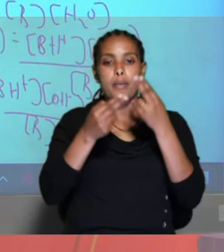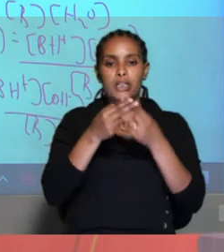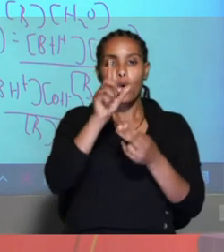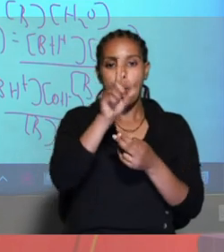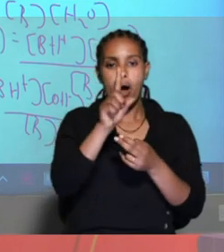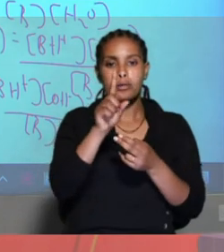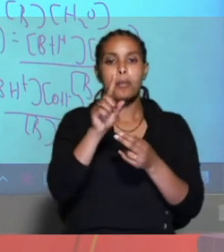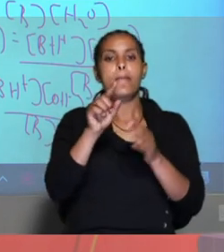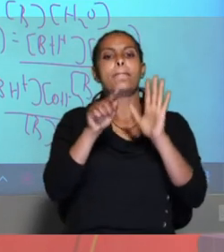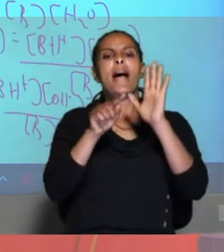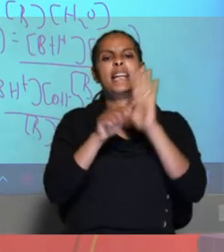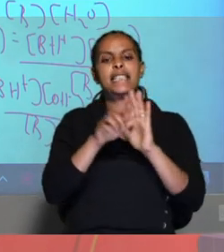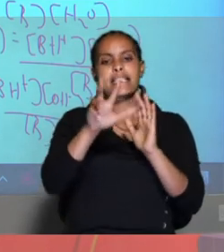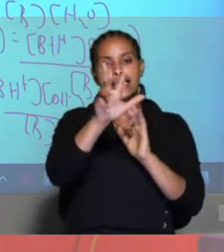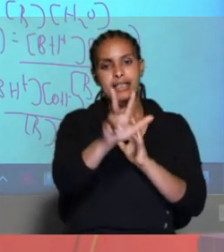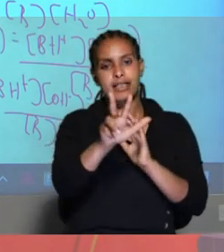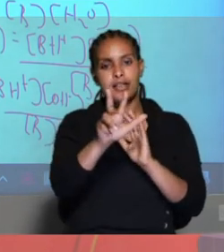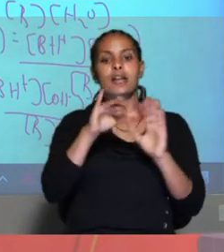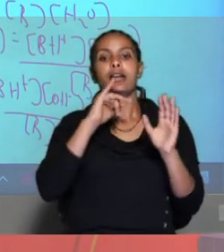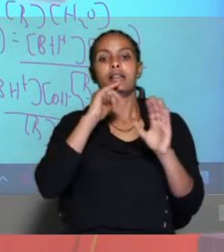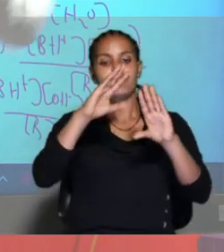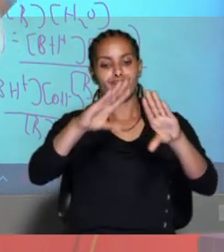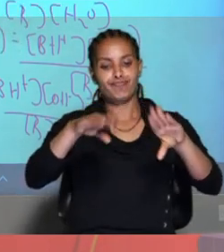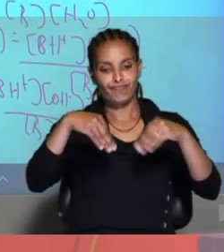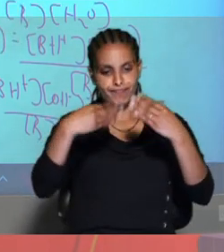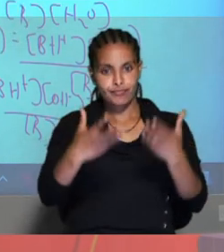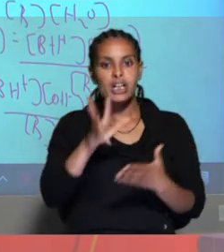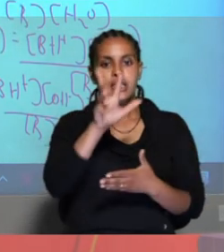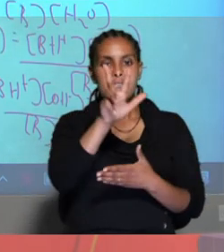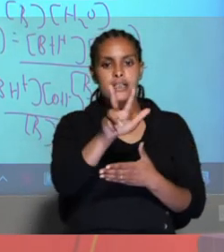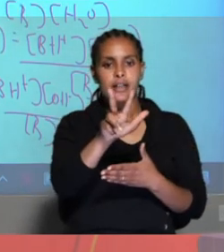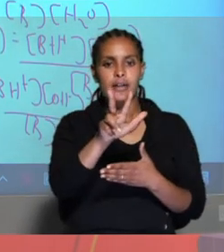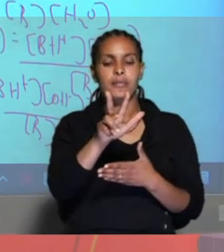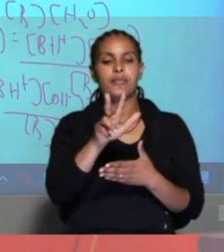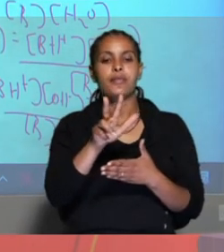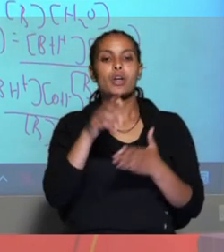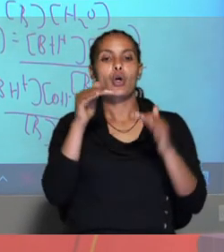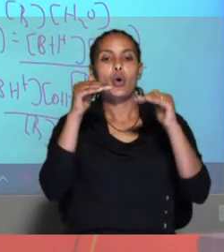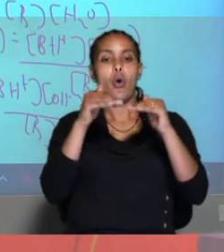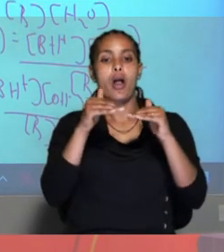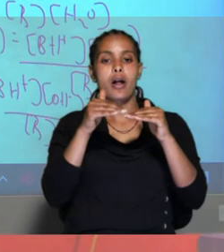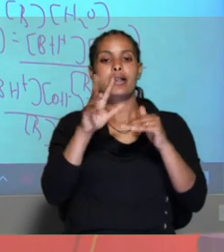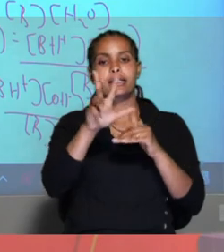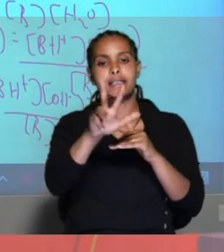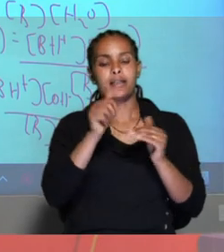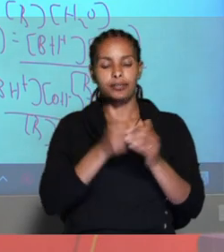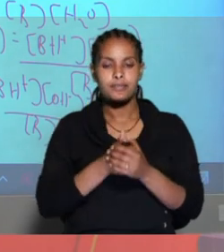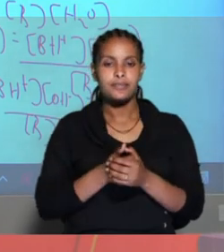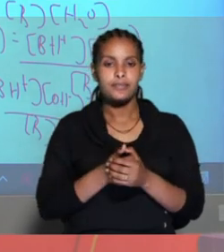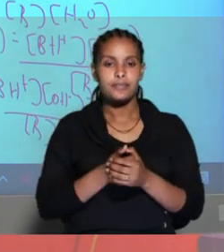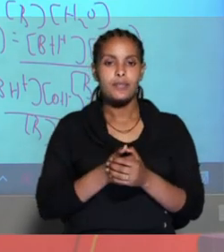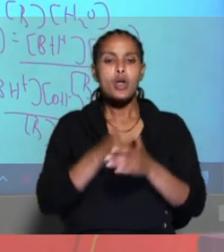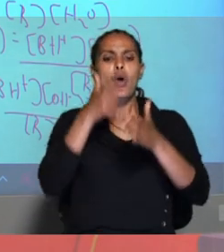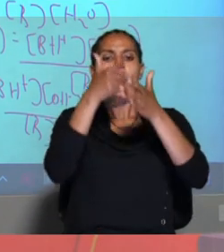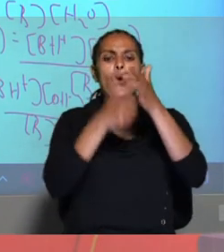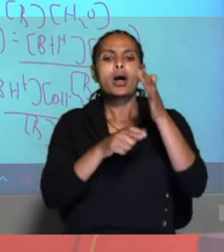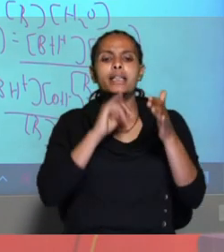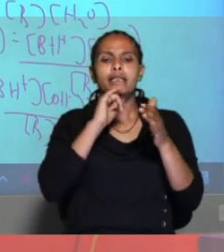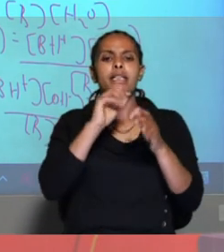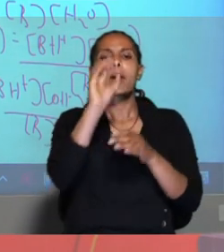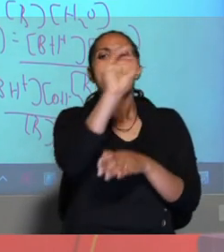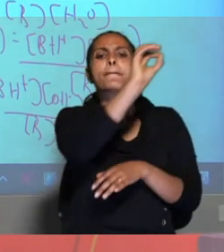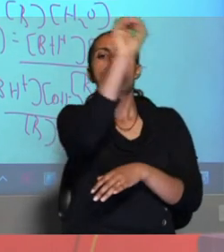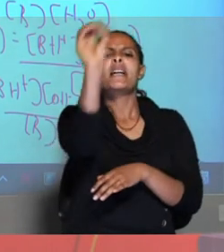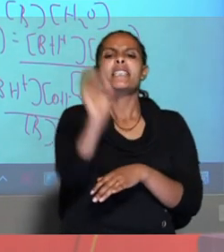raised to minus 3 is 3. pH of this solution equal 3. What is